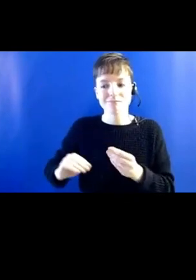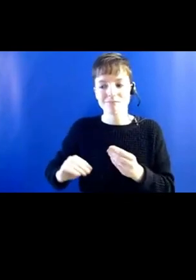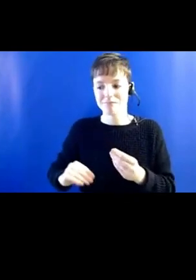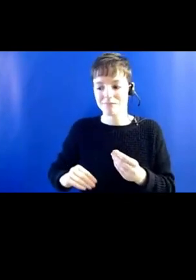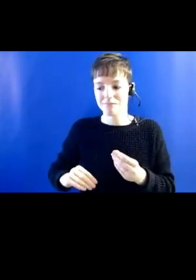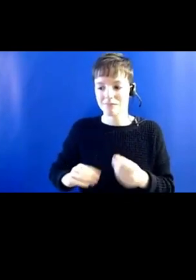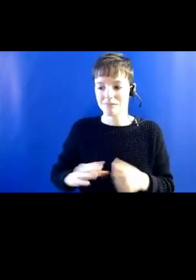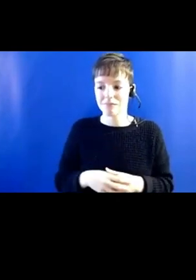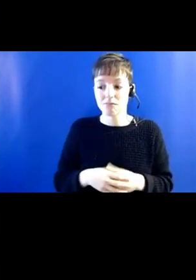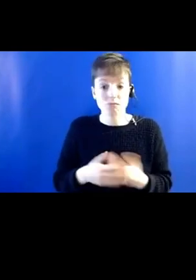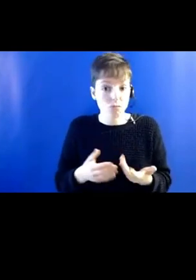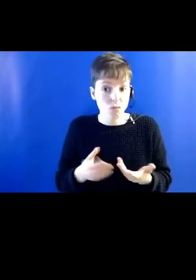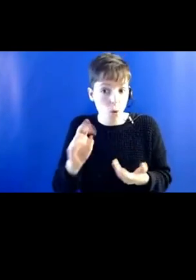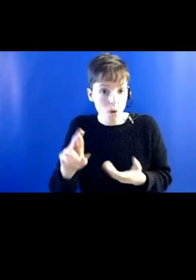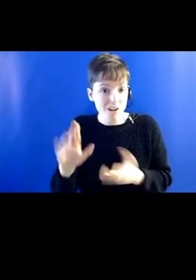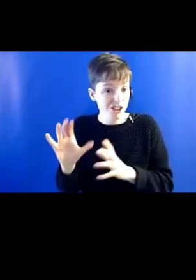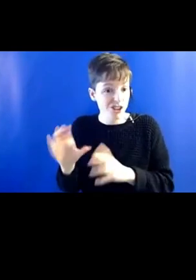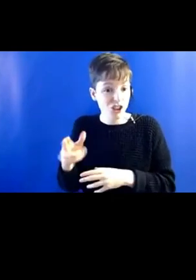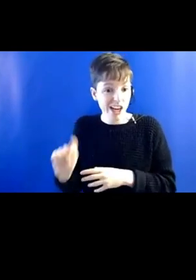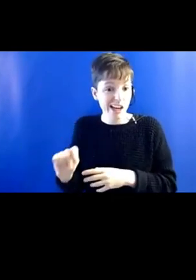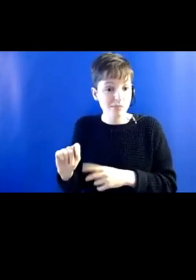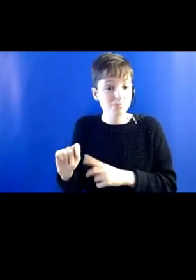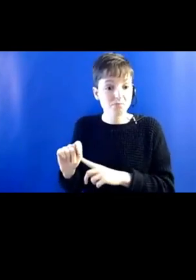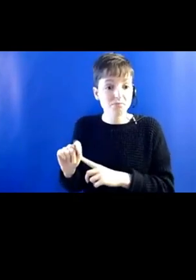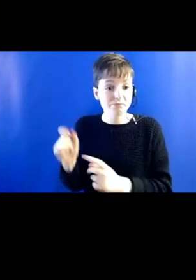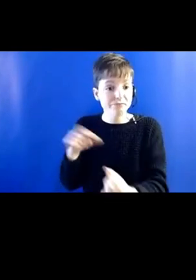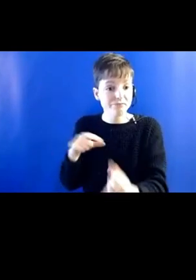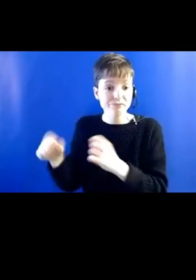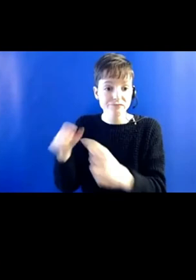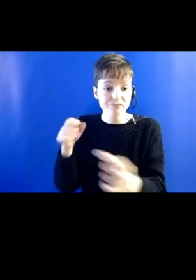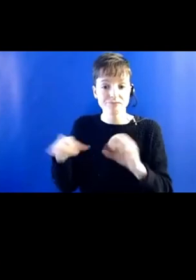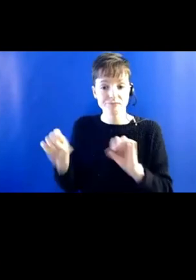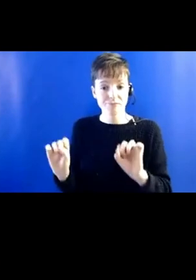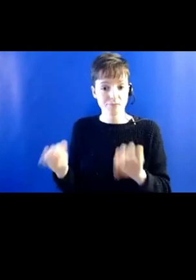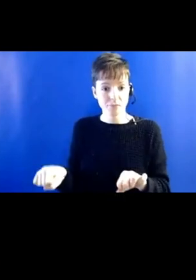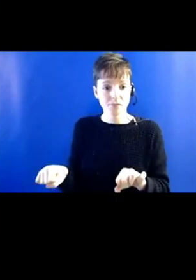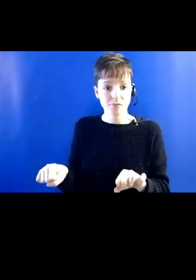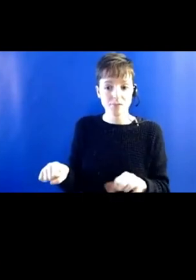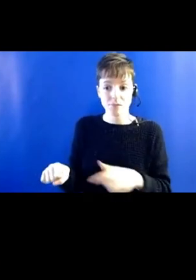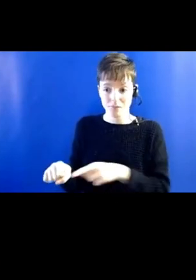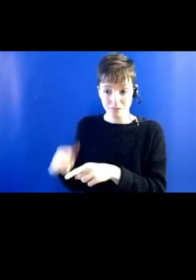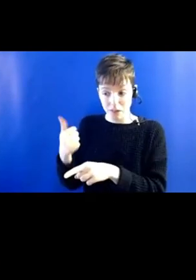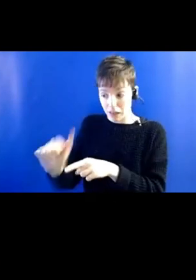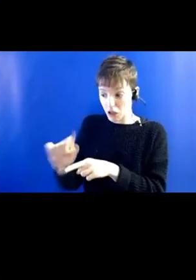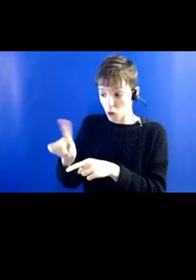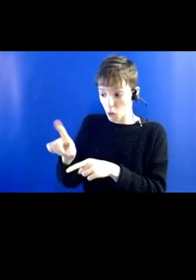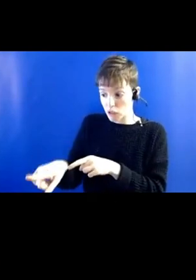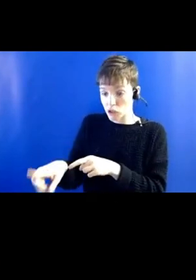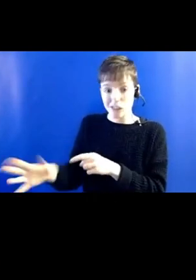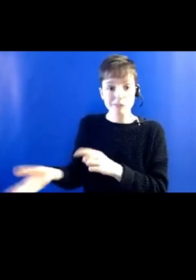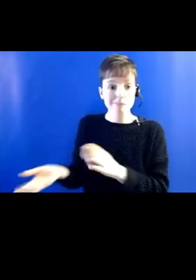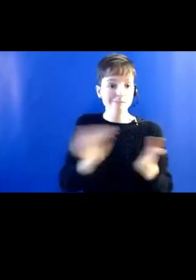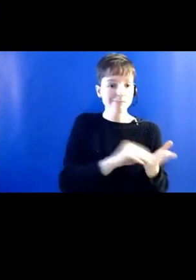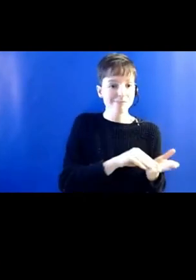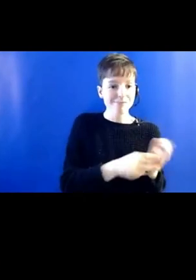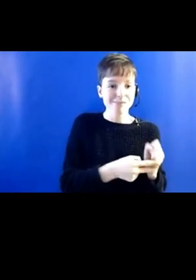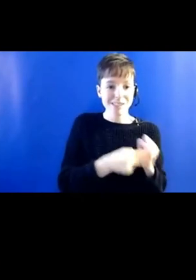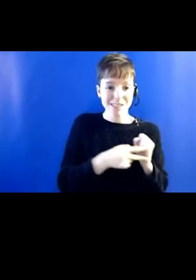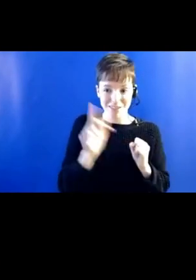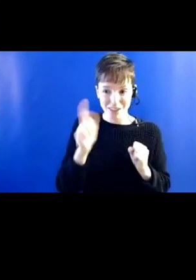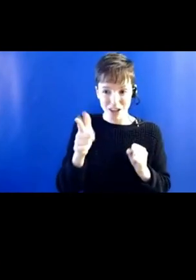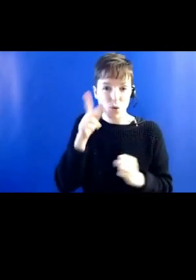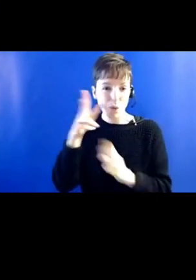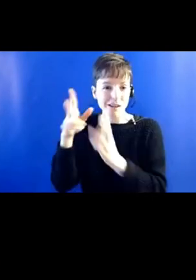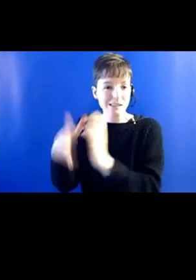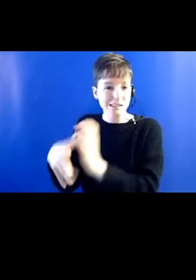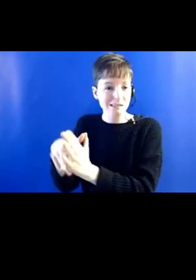You can also continue to post questions and comments in the Zoom chat function. And as part of our follow-up materials, we'll also send around the